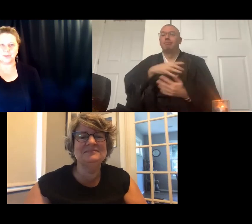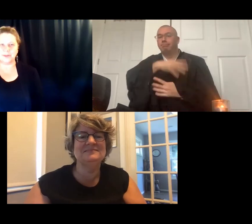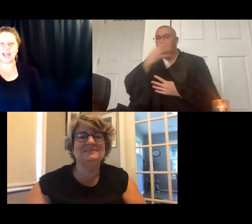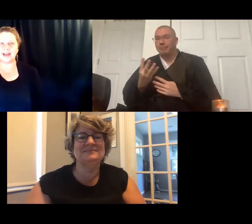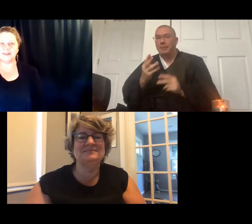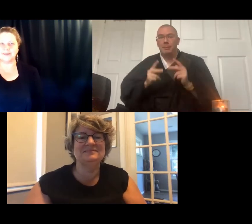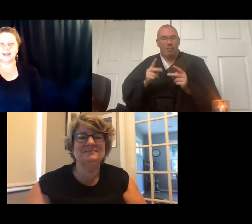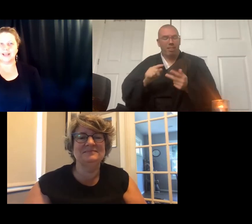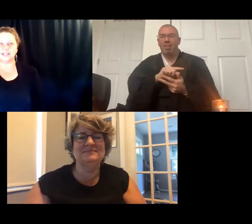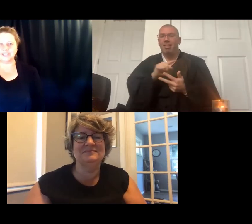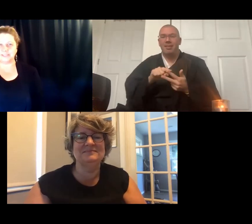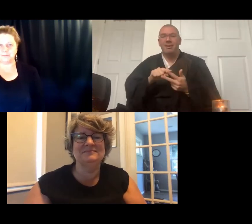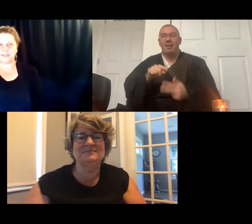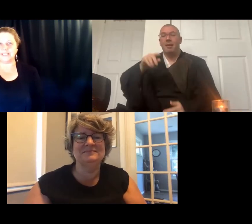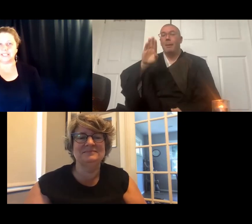We have